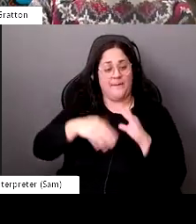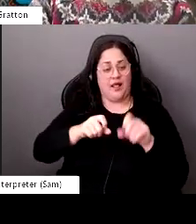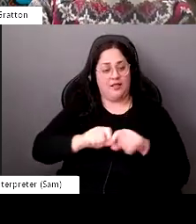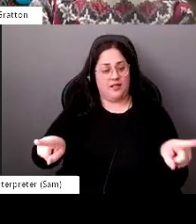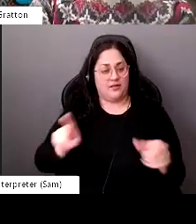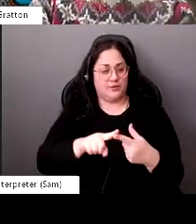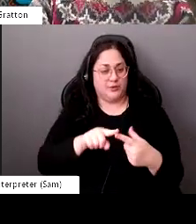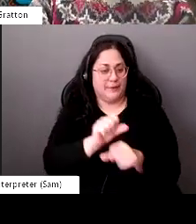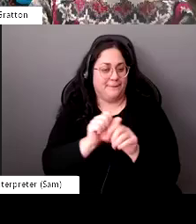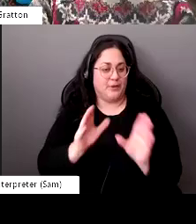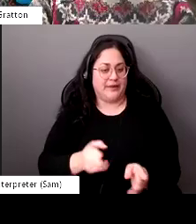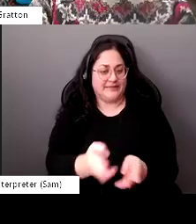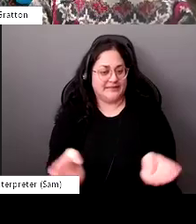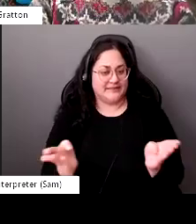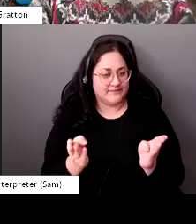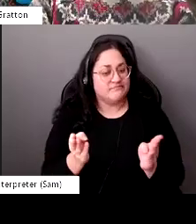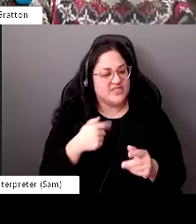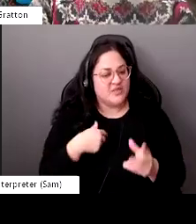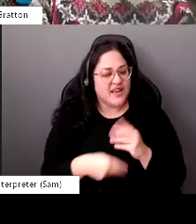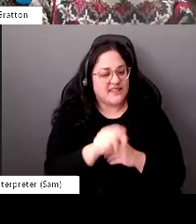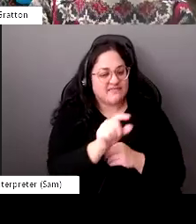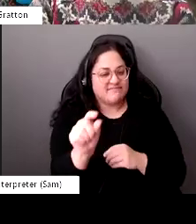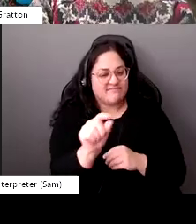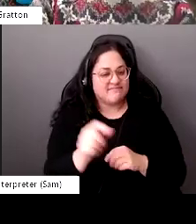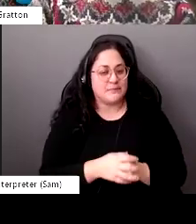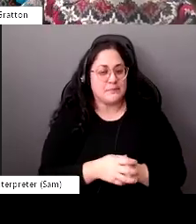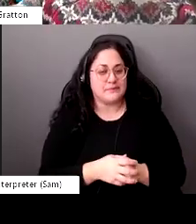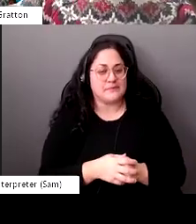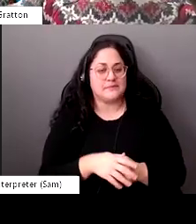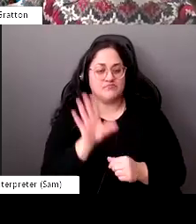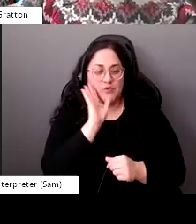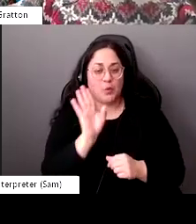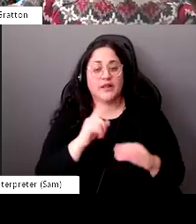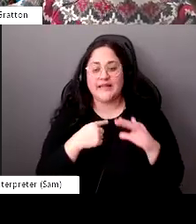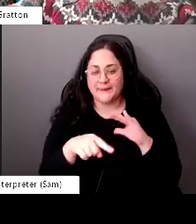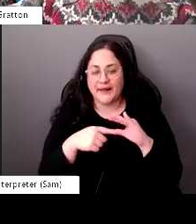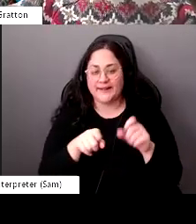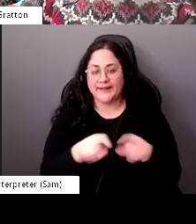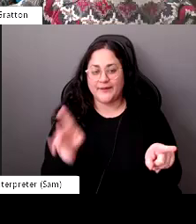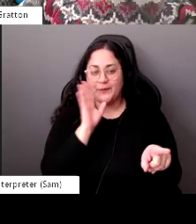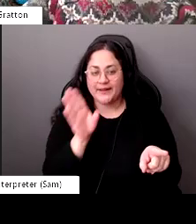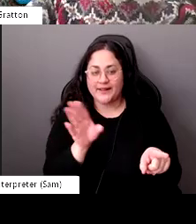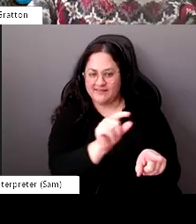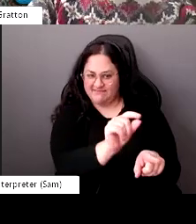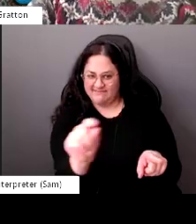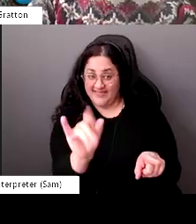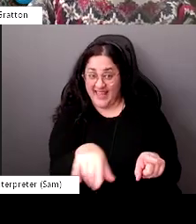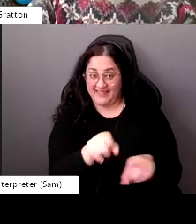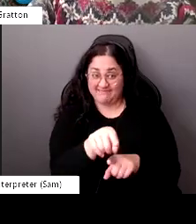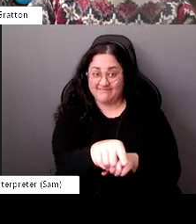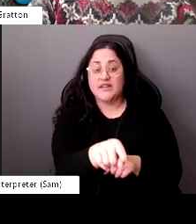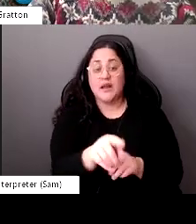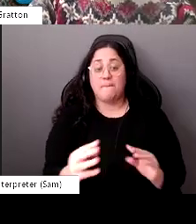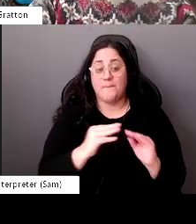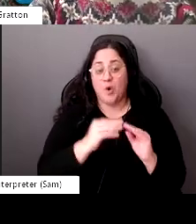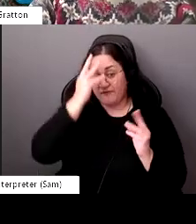it will be sent in an email. And so I'm just going to give it more context here. I'm